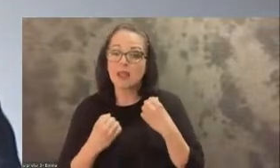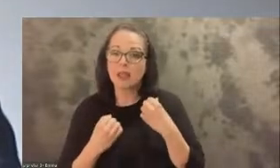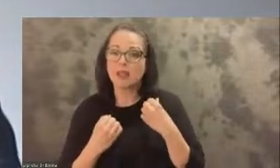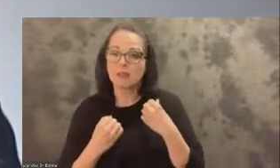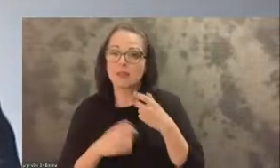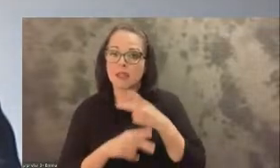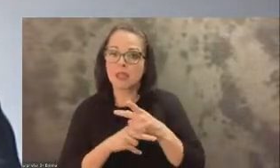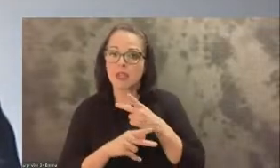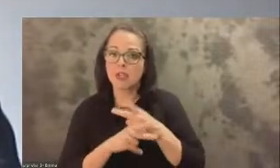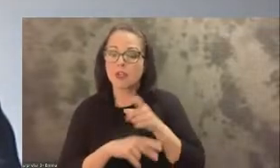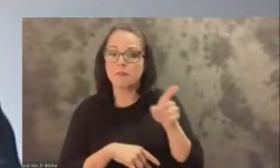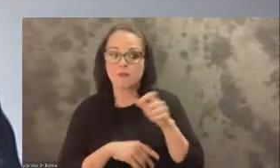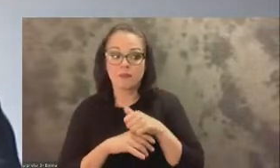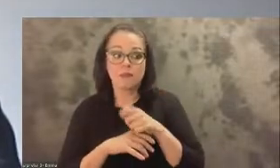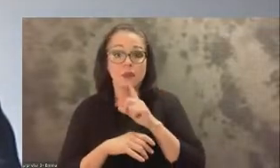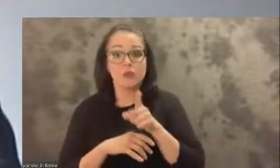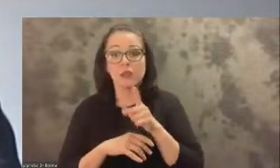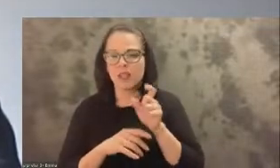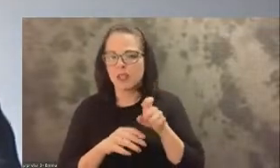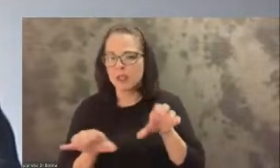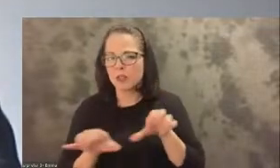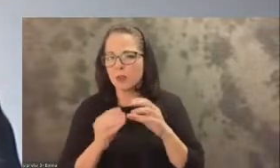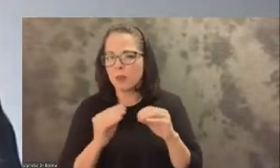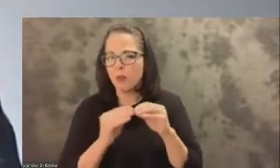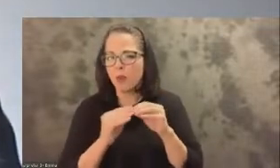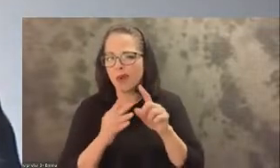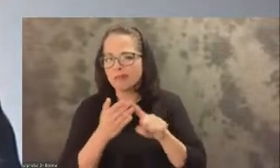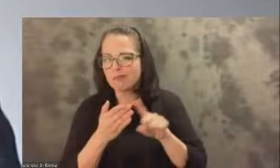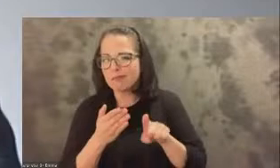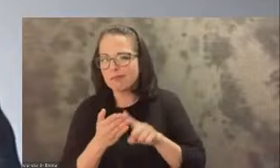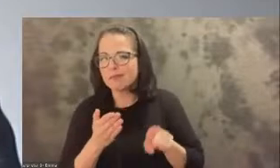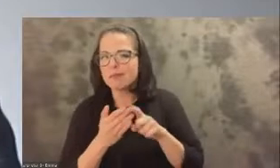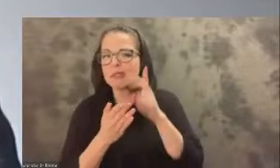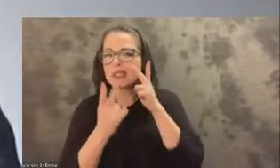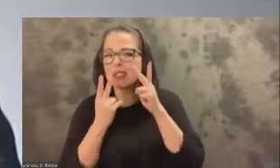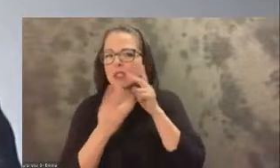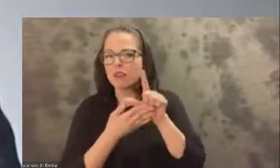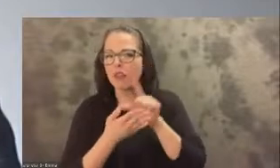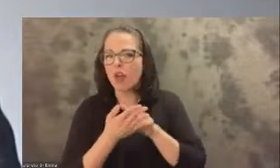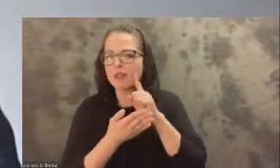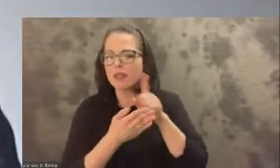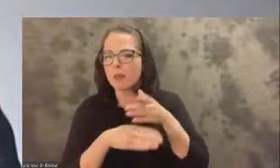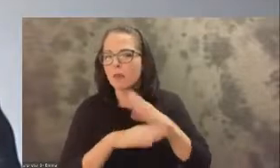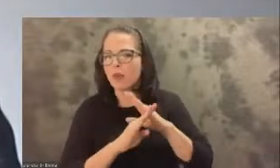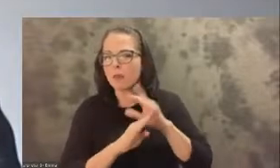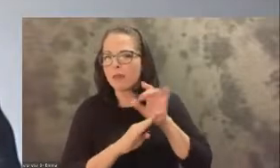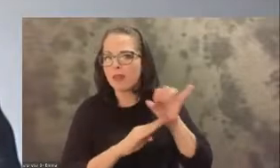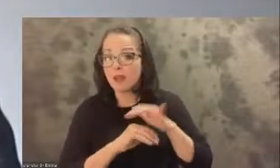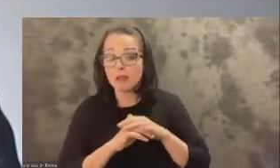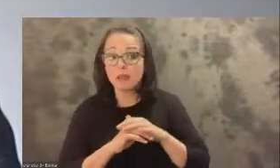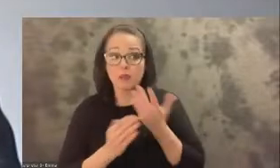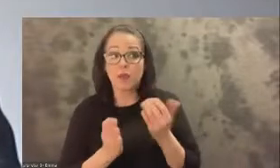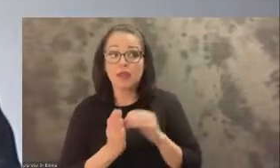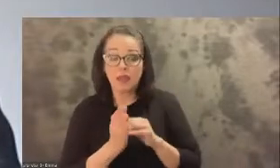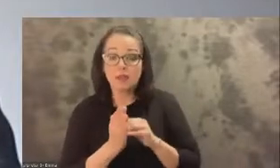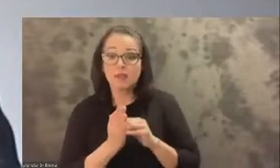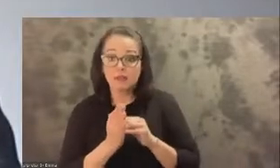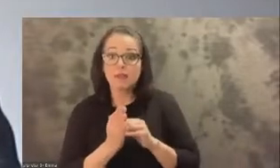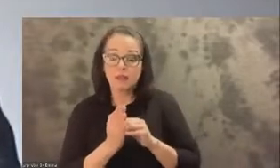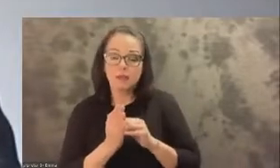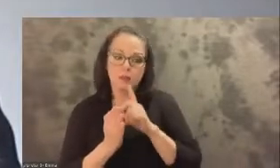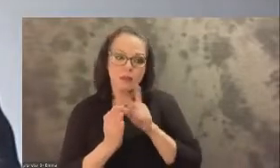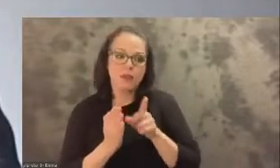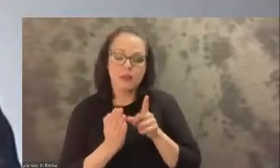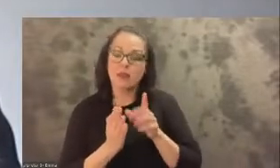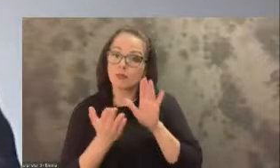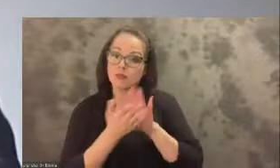more done in that area and maybe look at some of the laws that prohibit that. And so with that, once again, to this committee, great